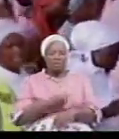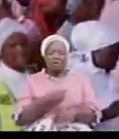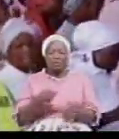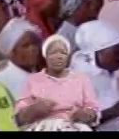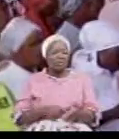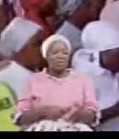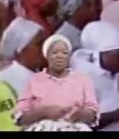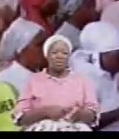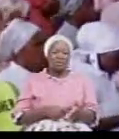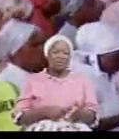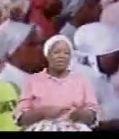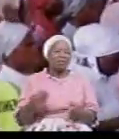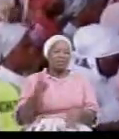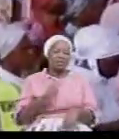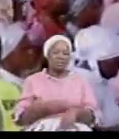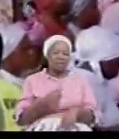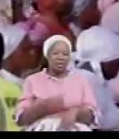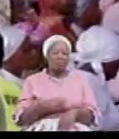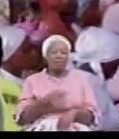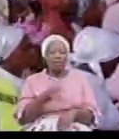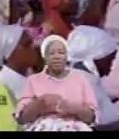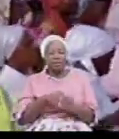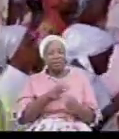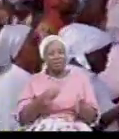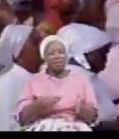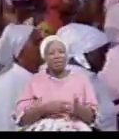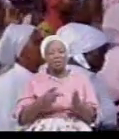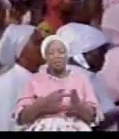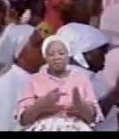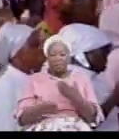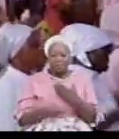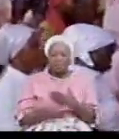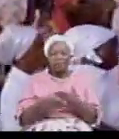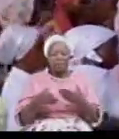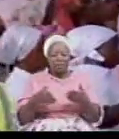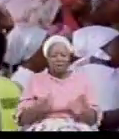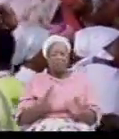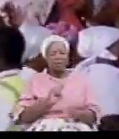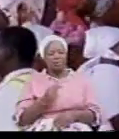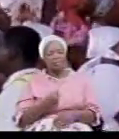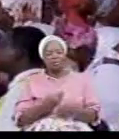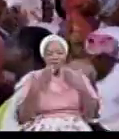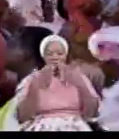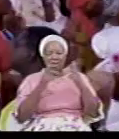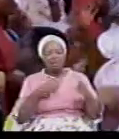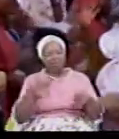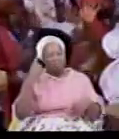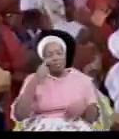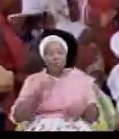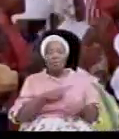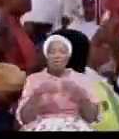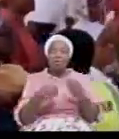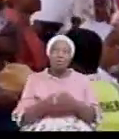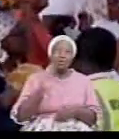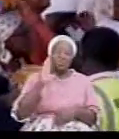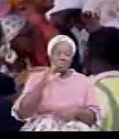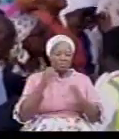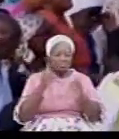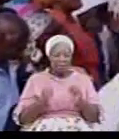want to thank God for his power. We want to thank God for his power. His omnipotent